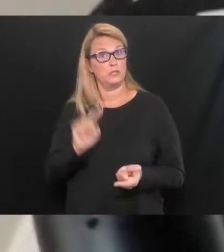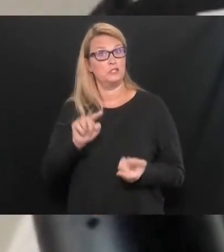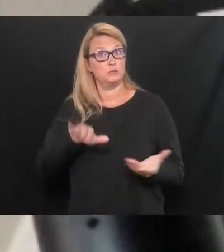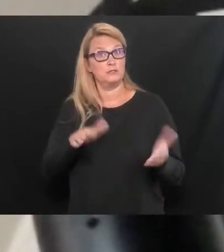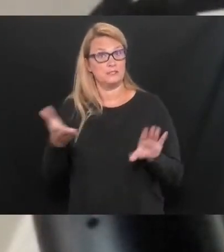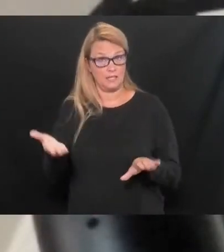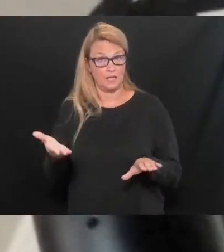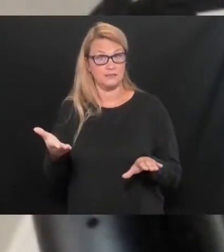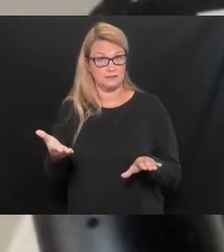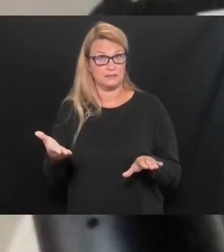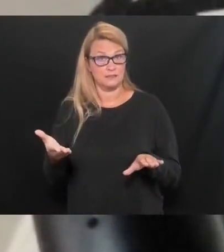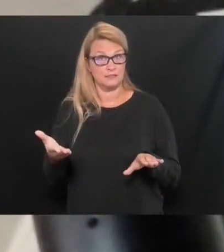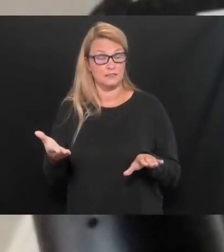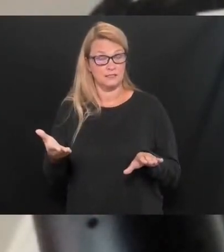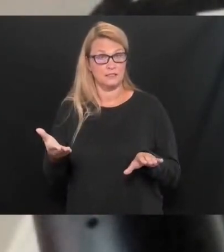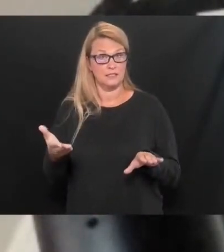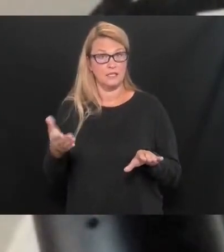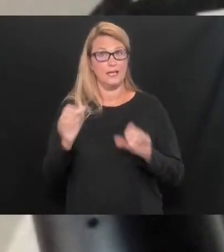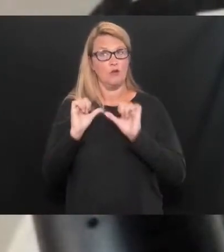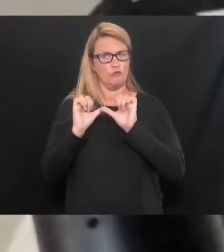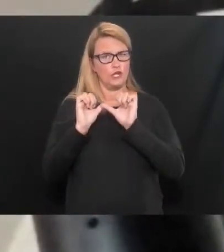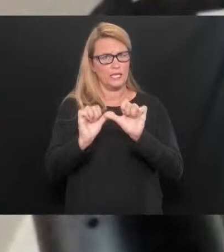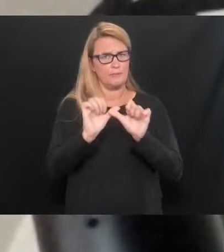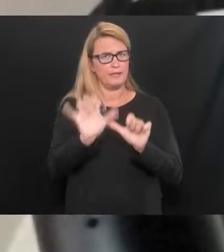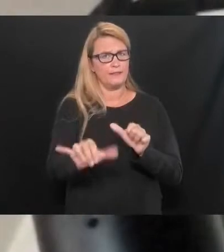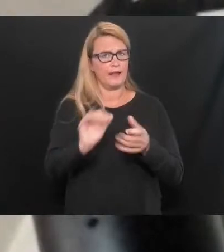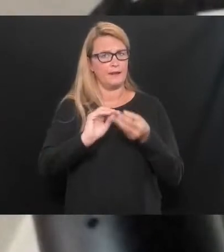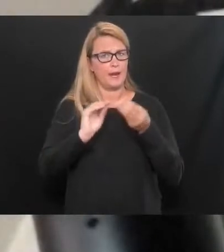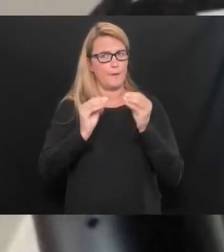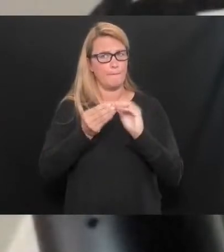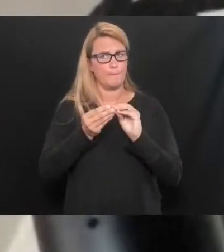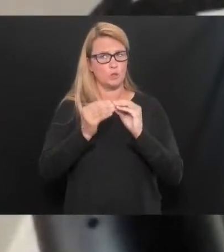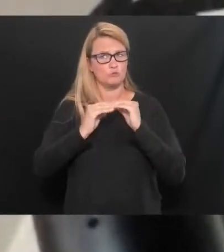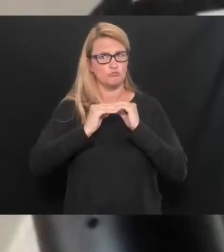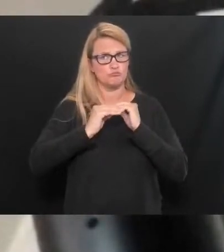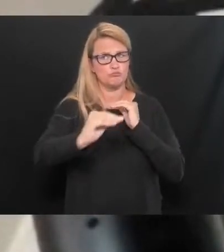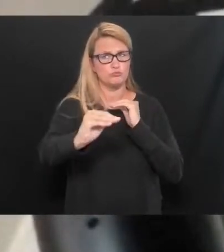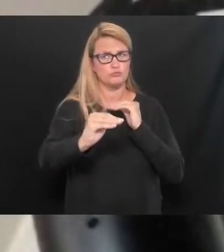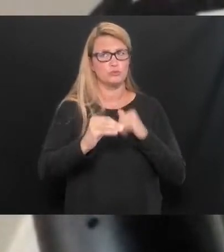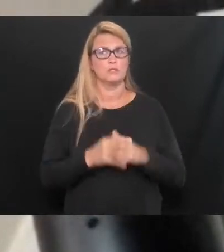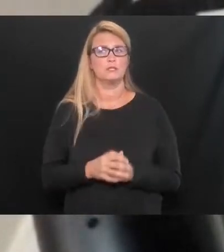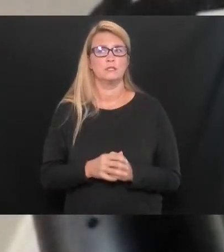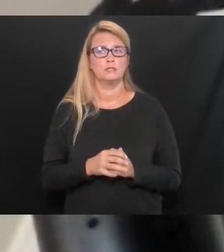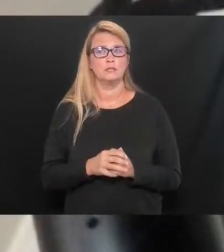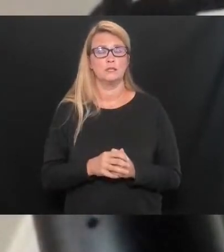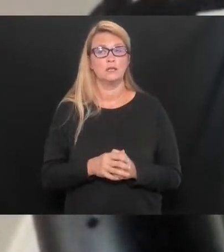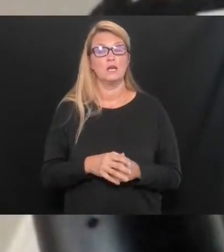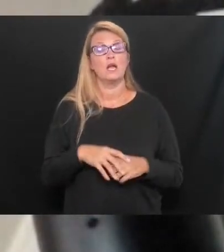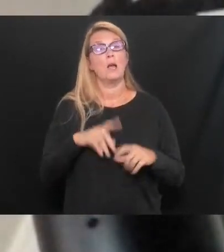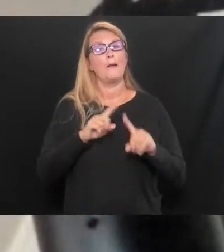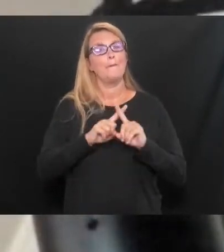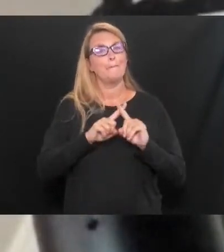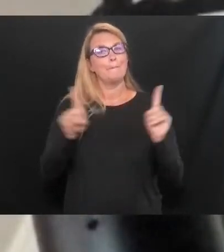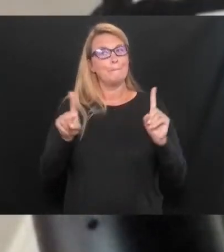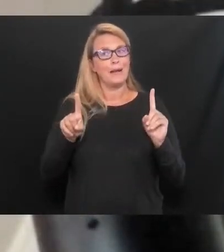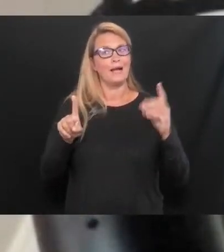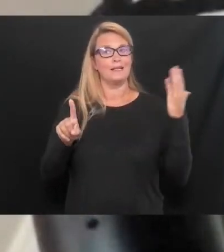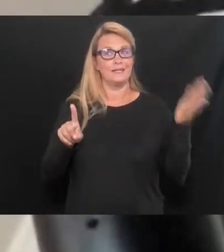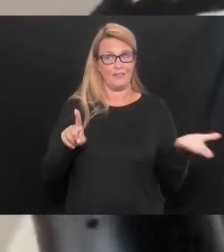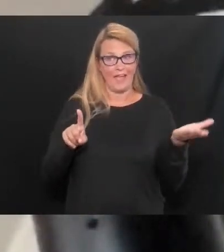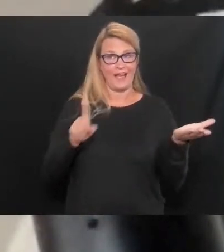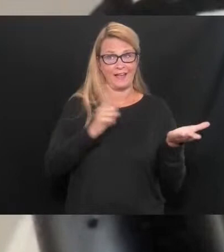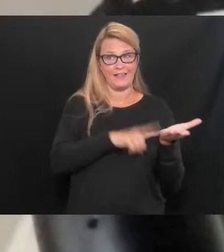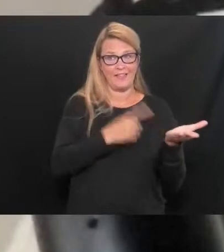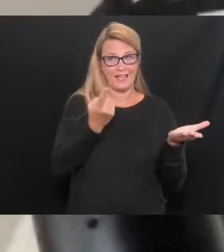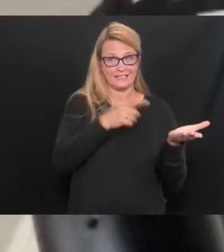among older West Virginians, for keeping death numbers where they have been. At least. So on one hand, on one hand, I'm hearing that